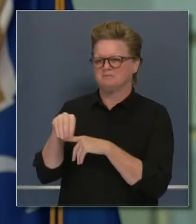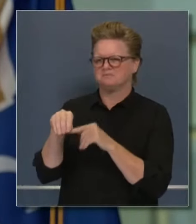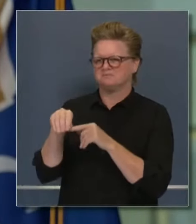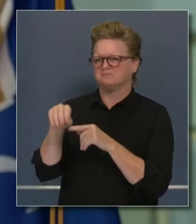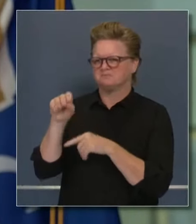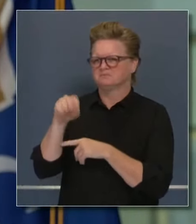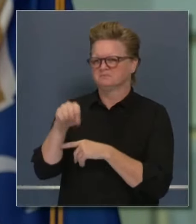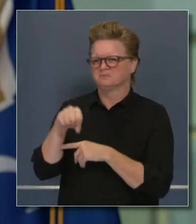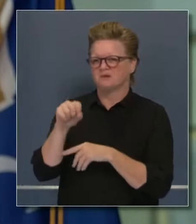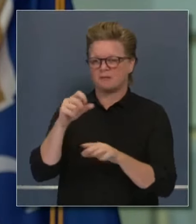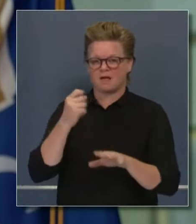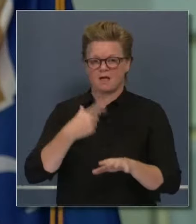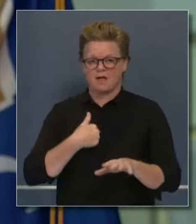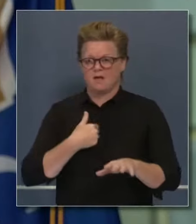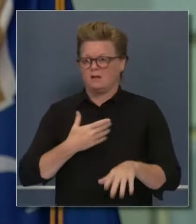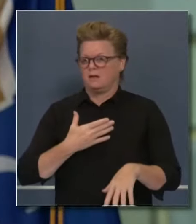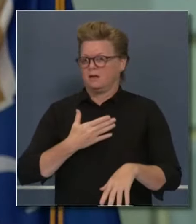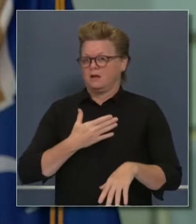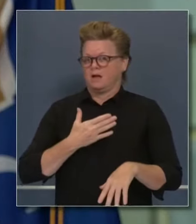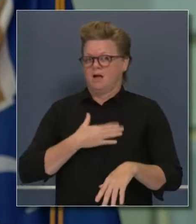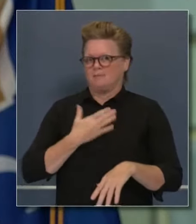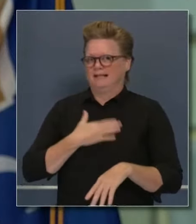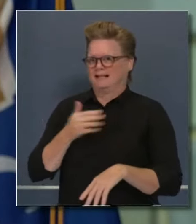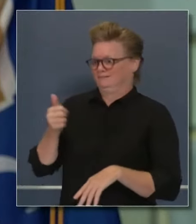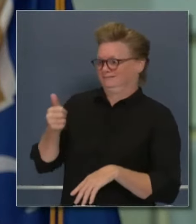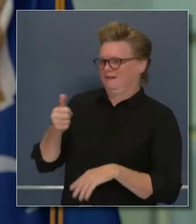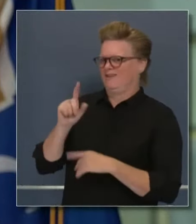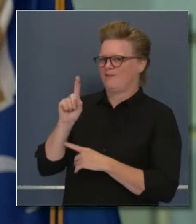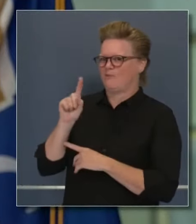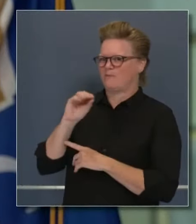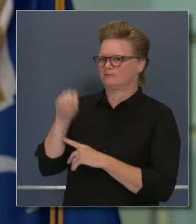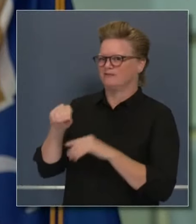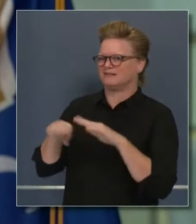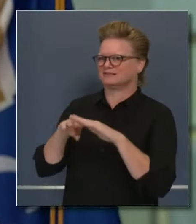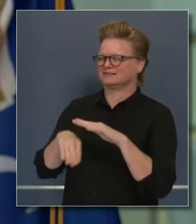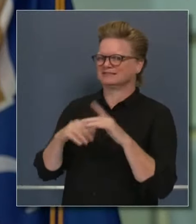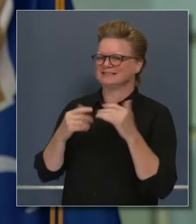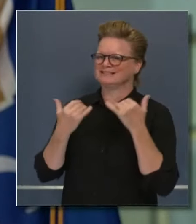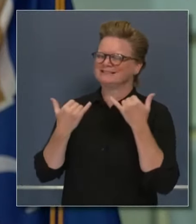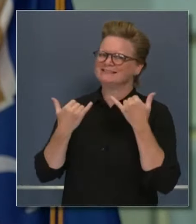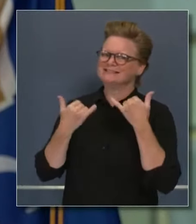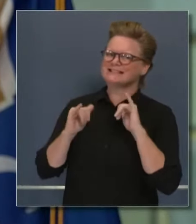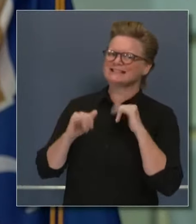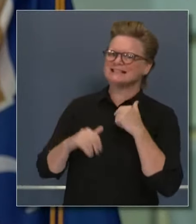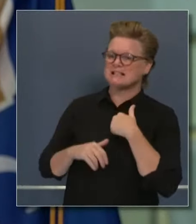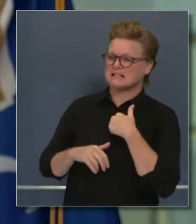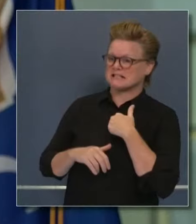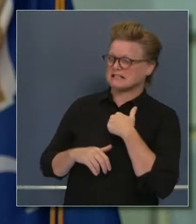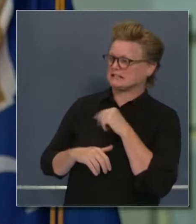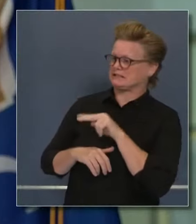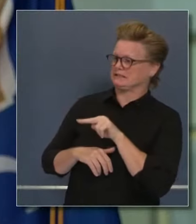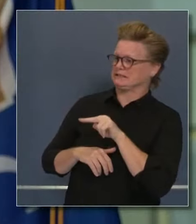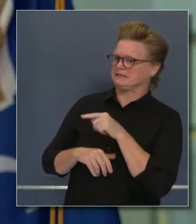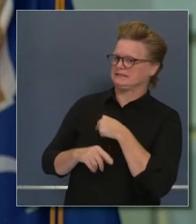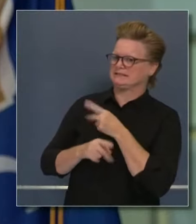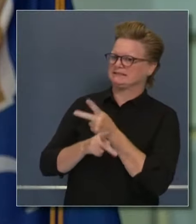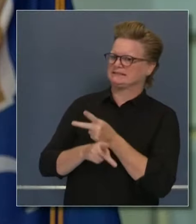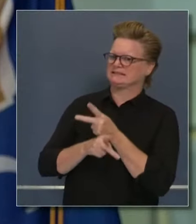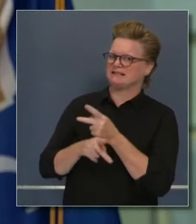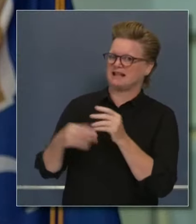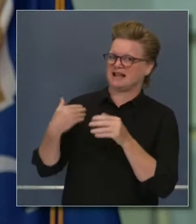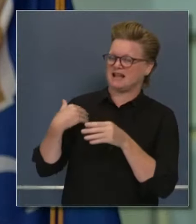be happy that it's below 1 for the time being, but very cautious with activities over the weekend and the potential